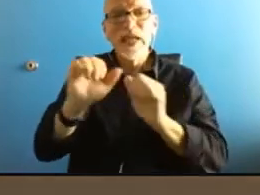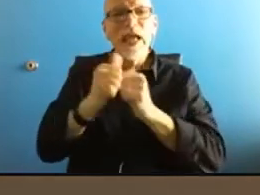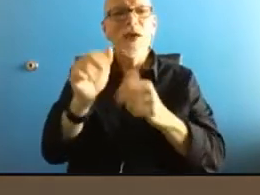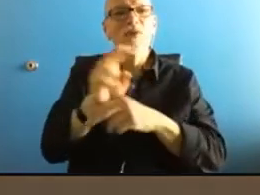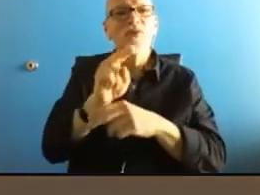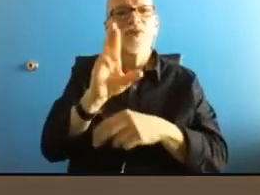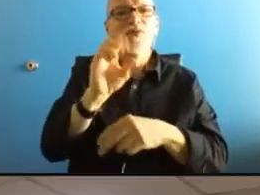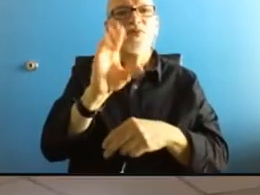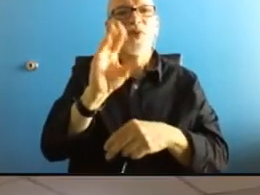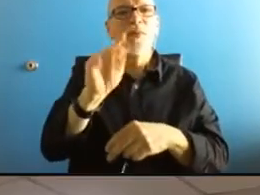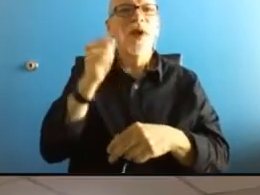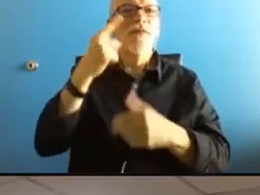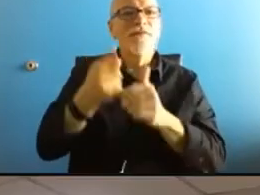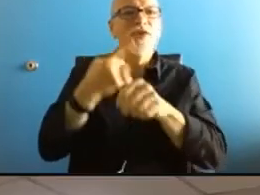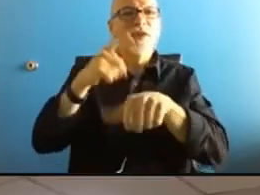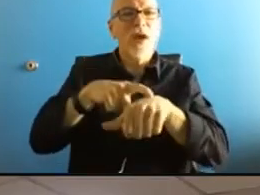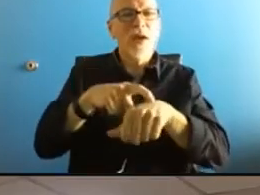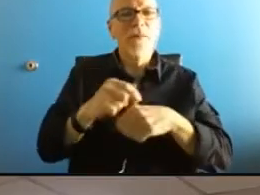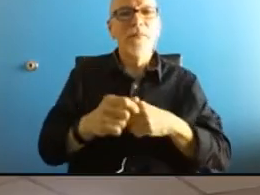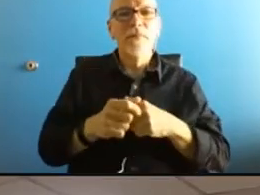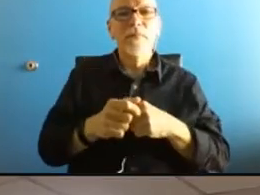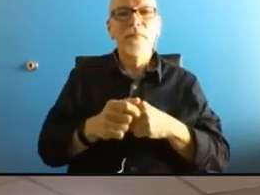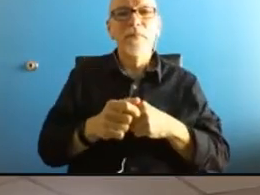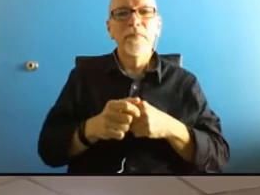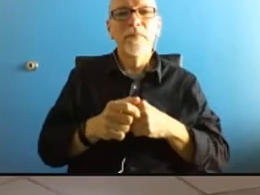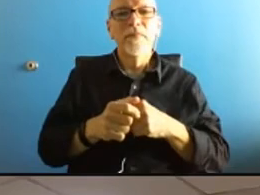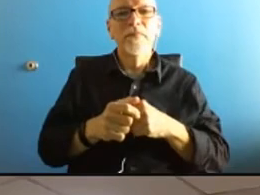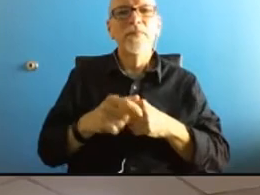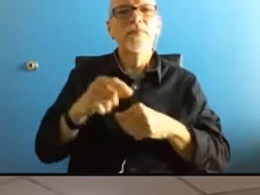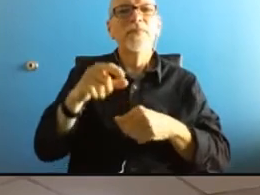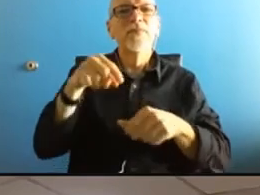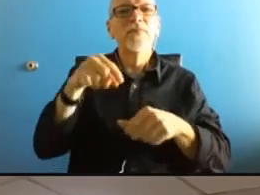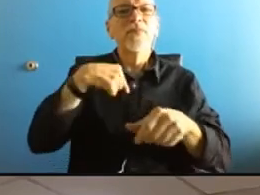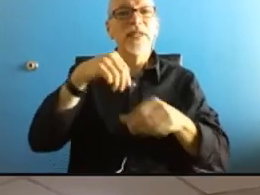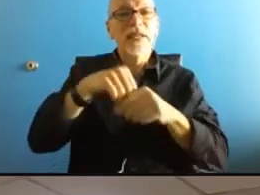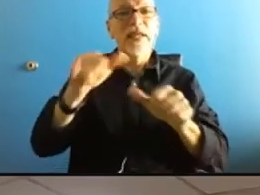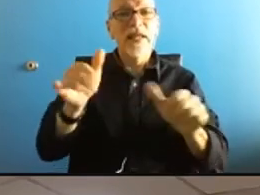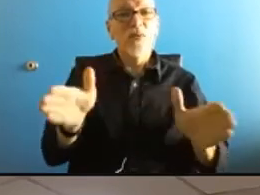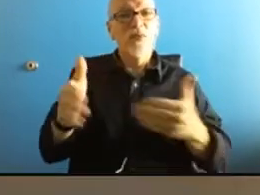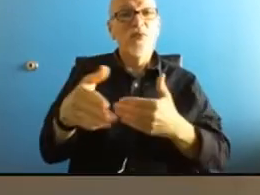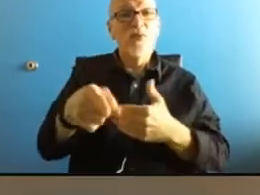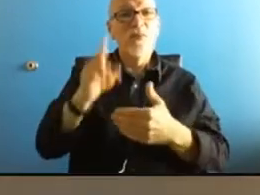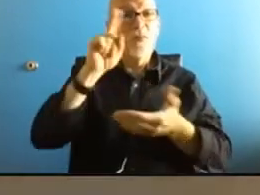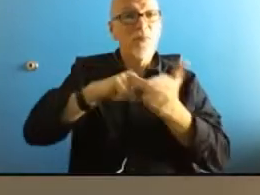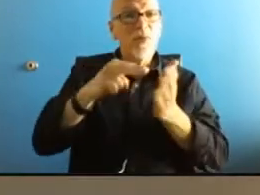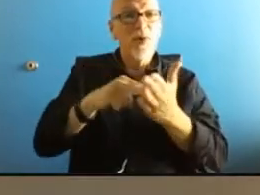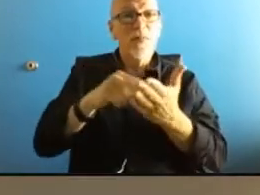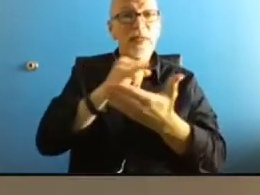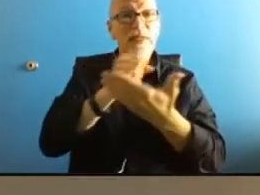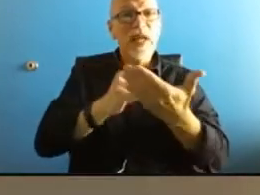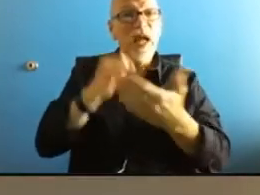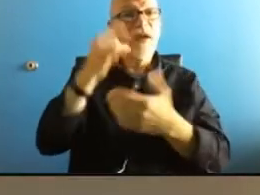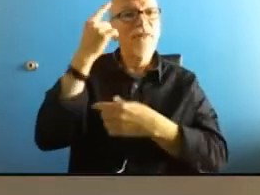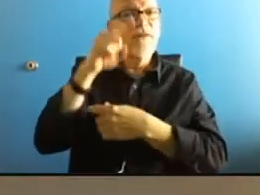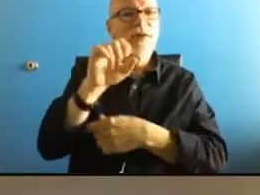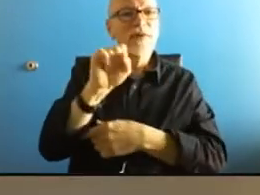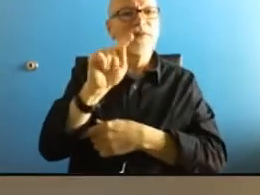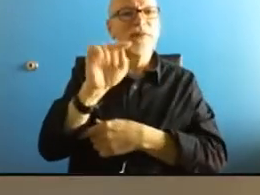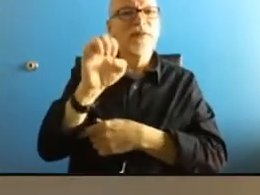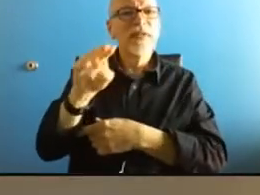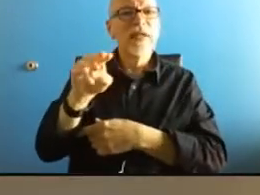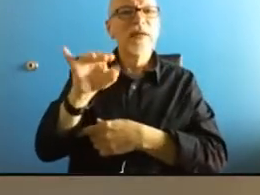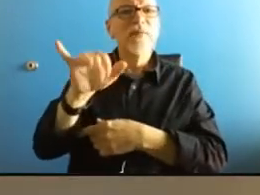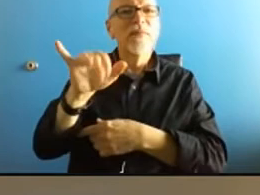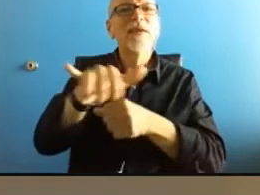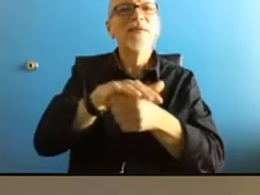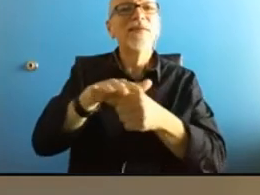the very first time. We're in a room that is designed for STEM. It's a makerspace robotics